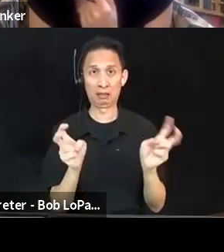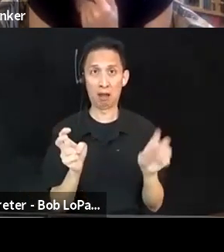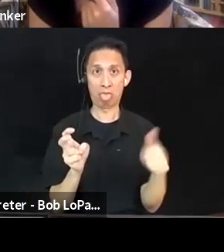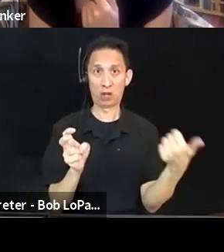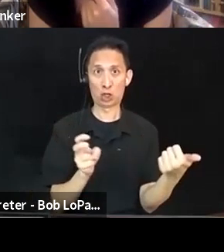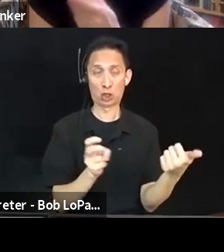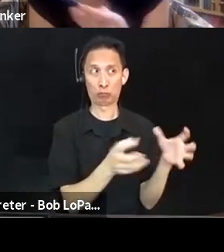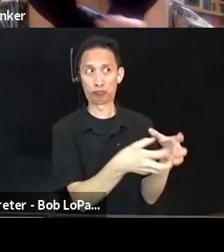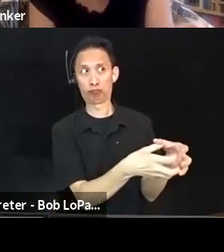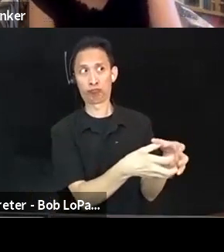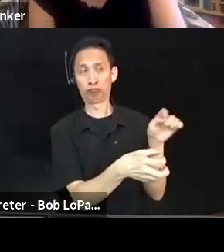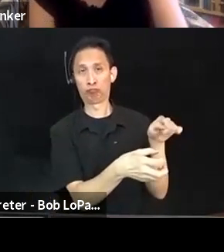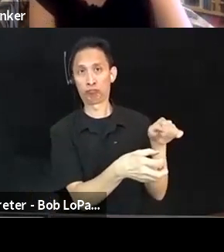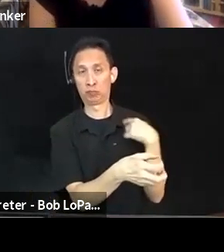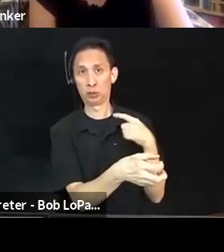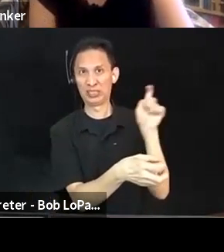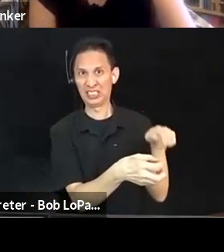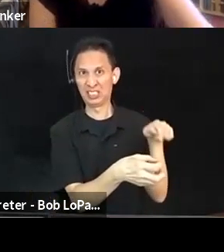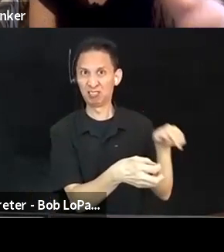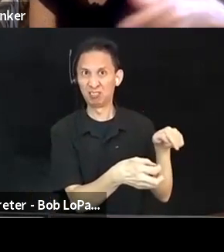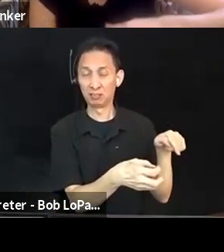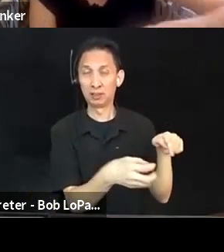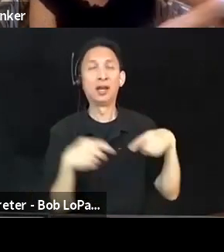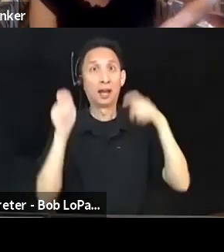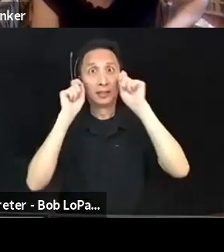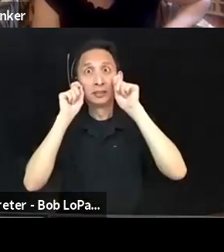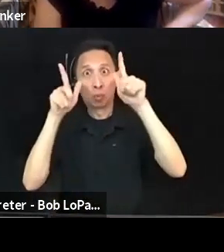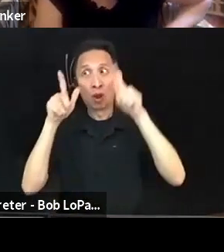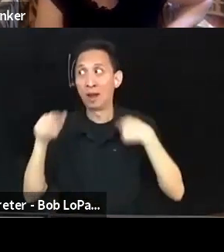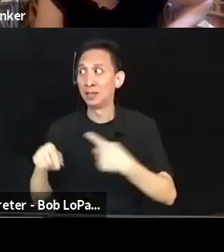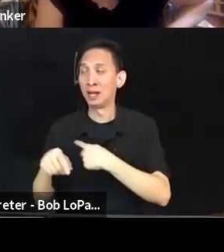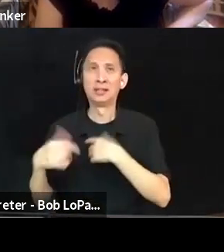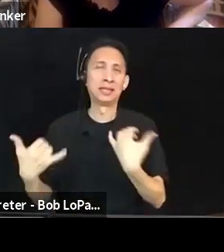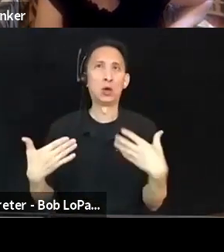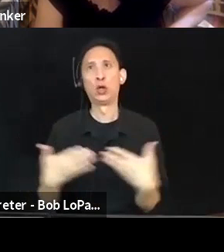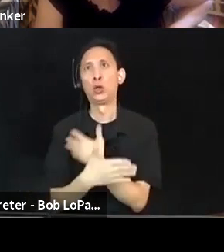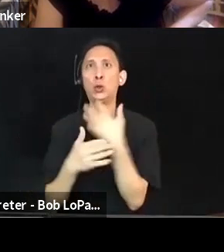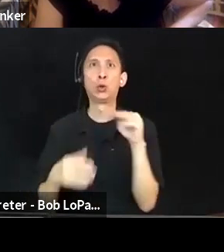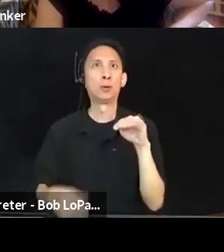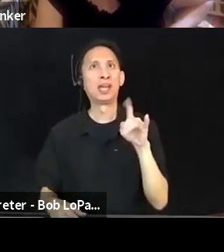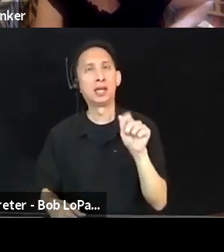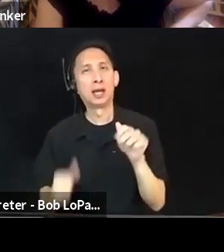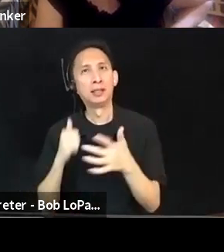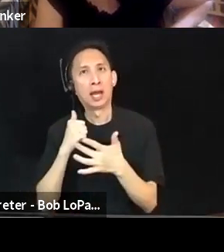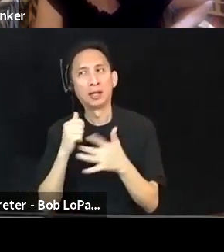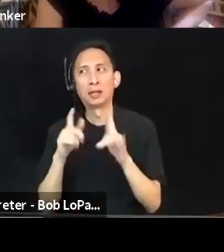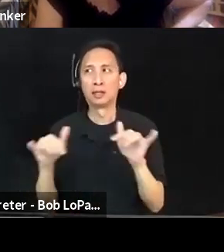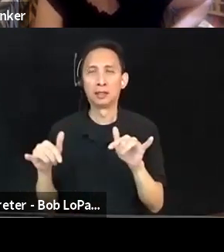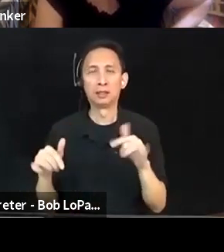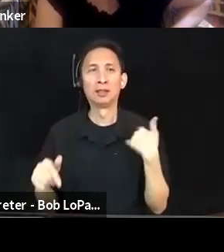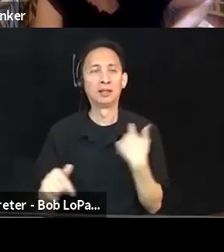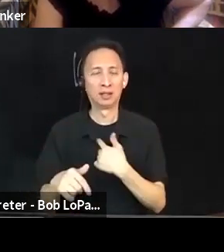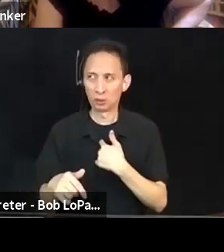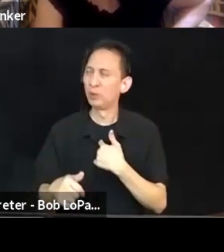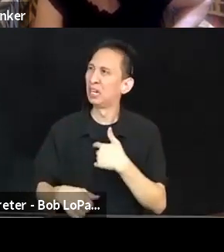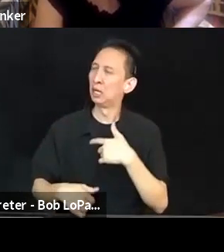context? And I think what perhaps surprises us all, particularly in this age of new media technologies, is we're encountering problems we all thought